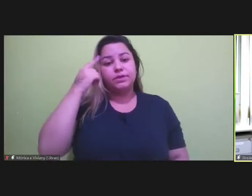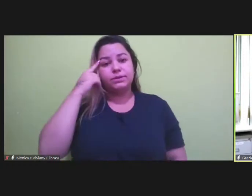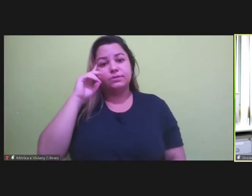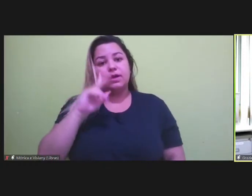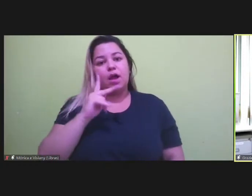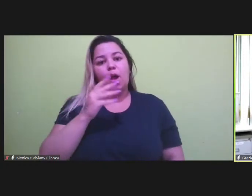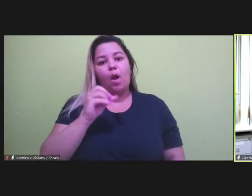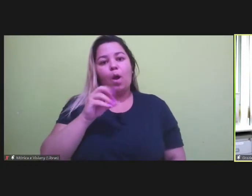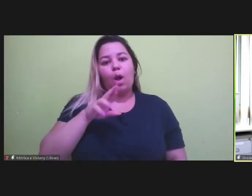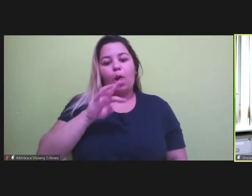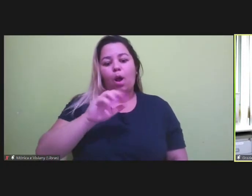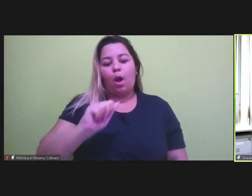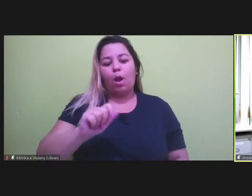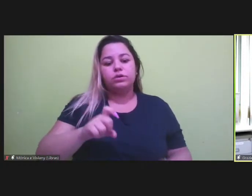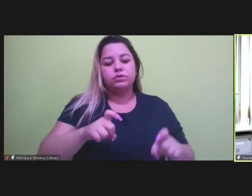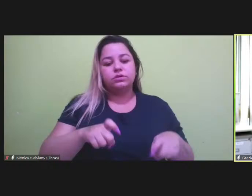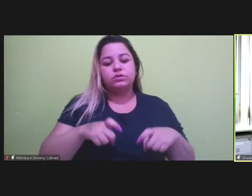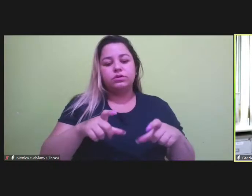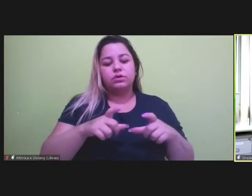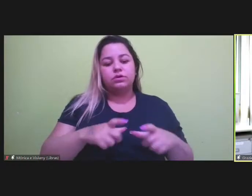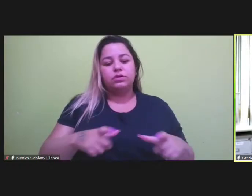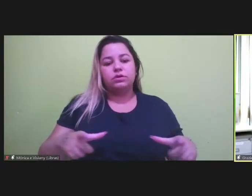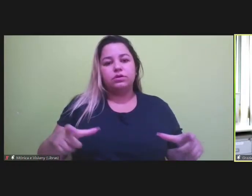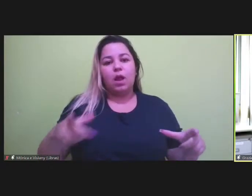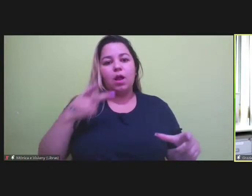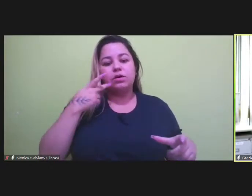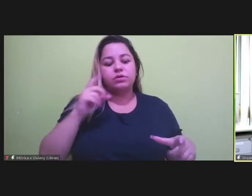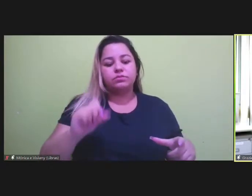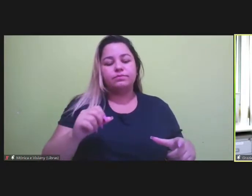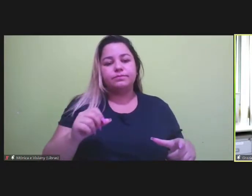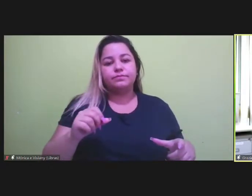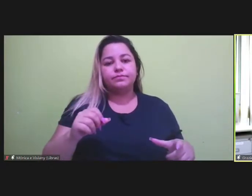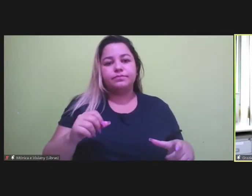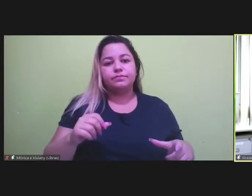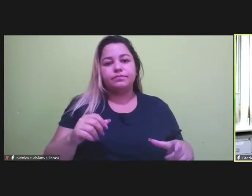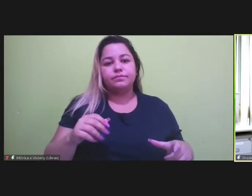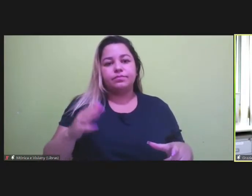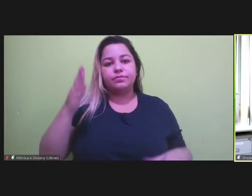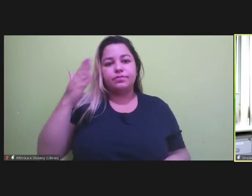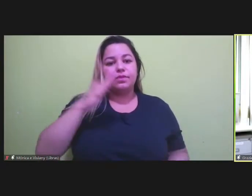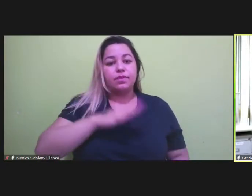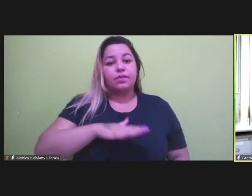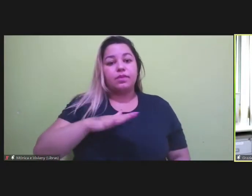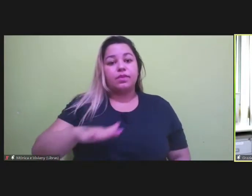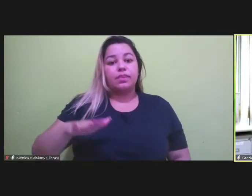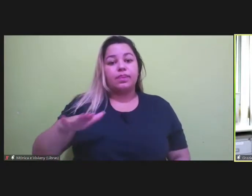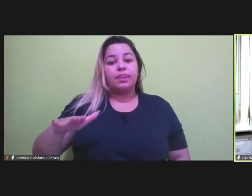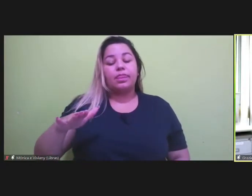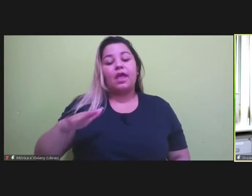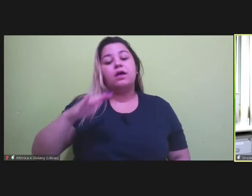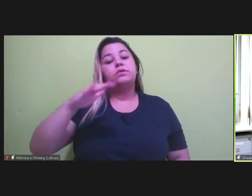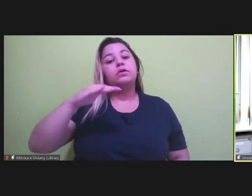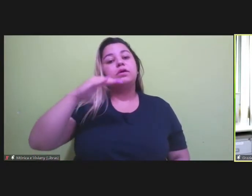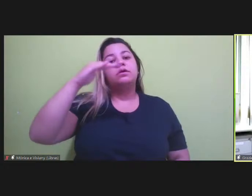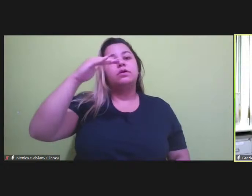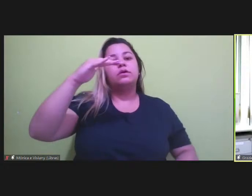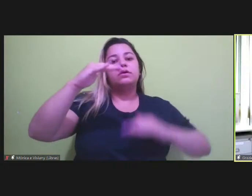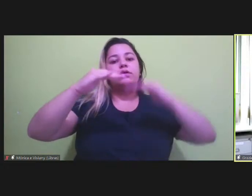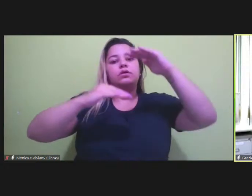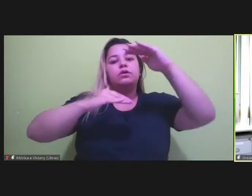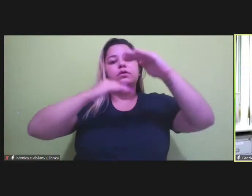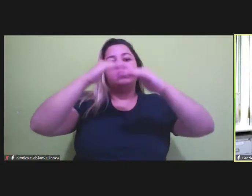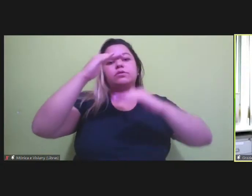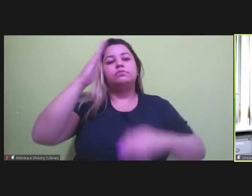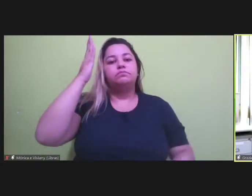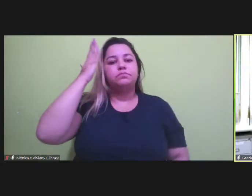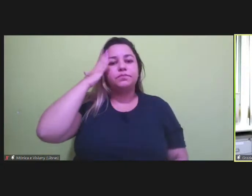about the school plantations, how do we build this so that the student can already grow knowing that